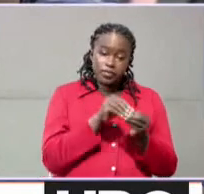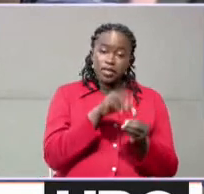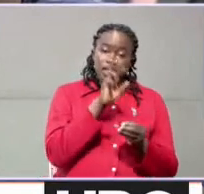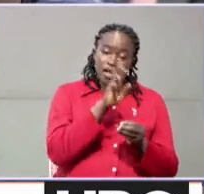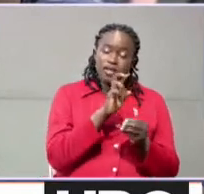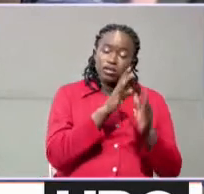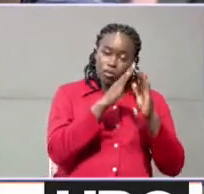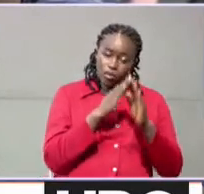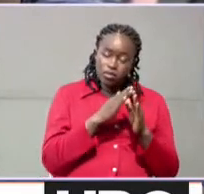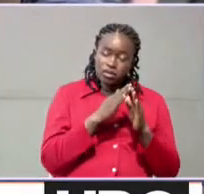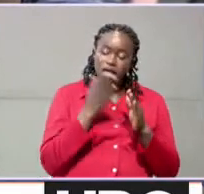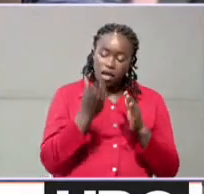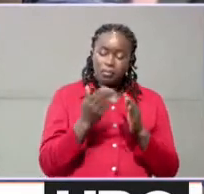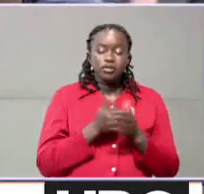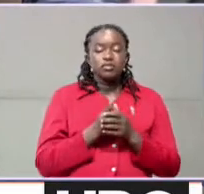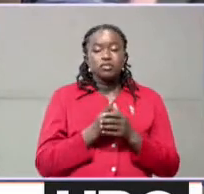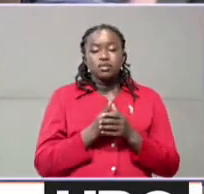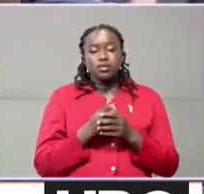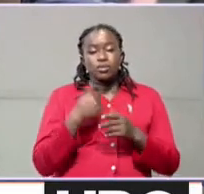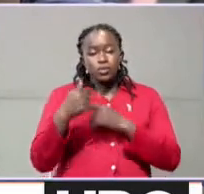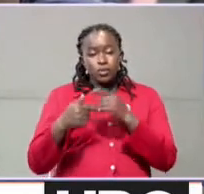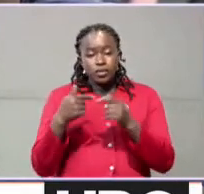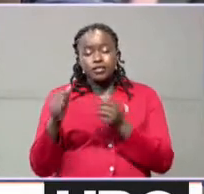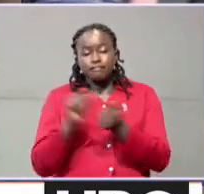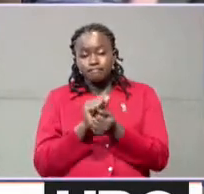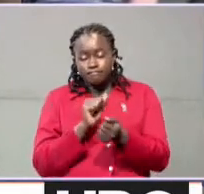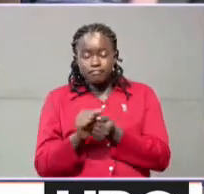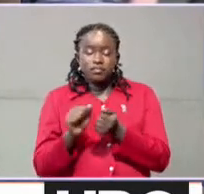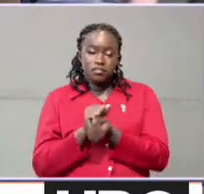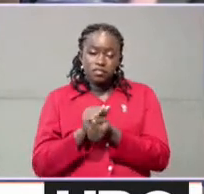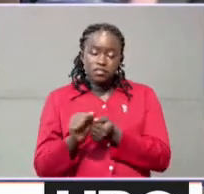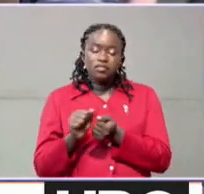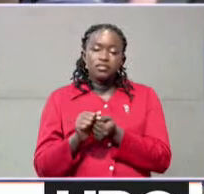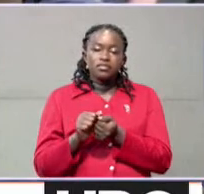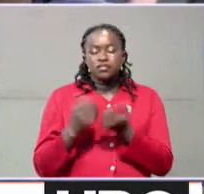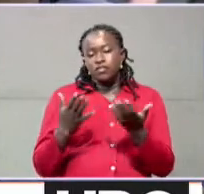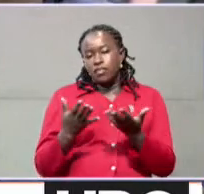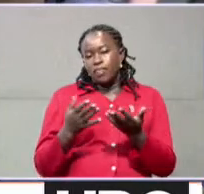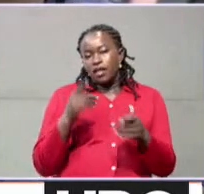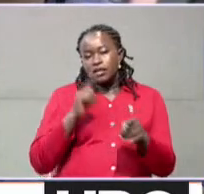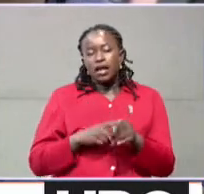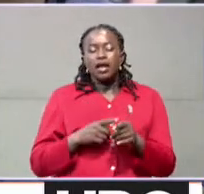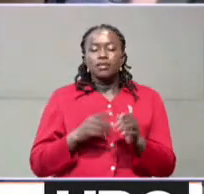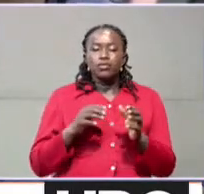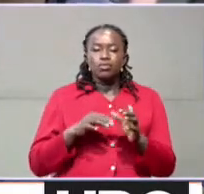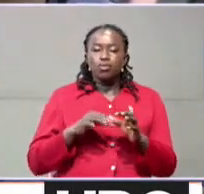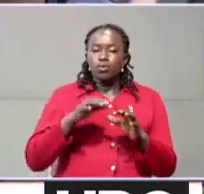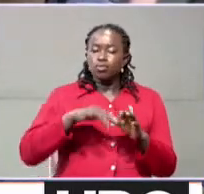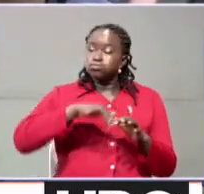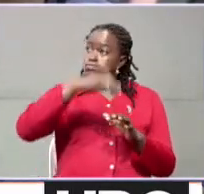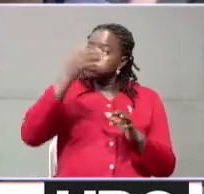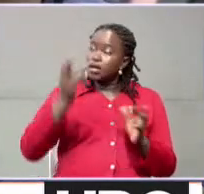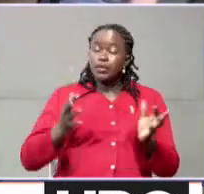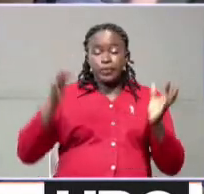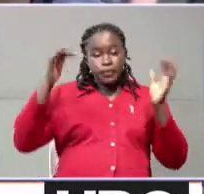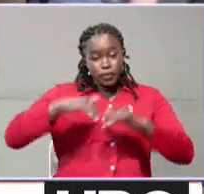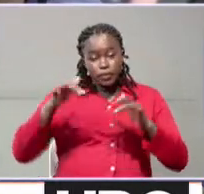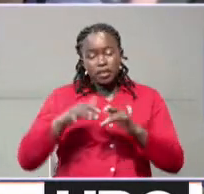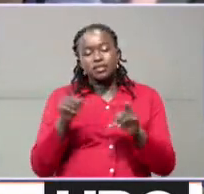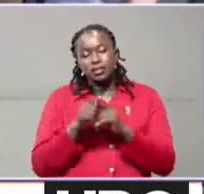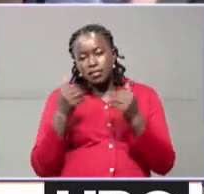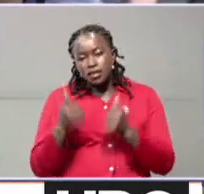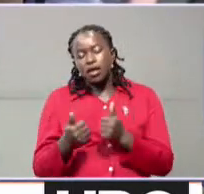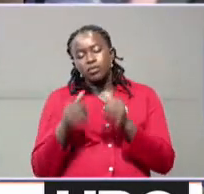inner posse were affected by lands by iranside and are currently with the host families